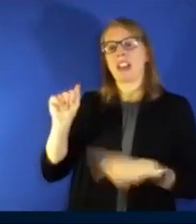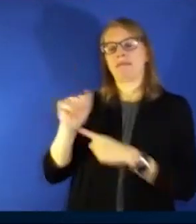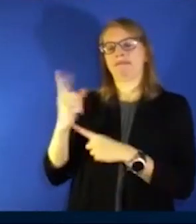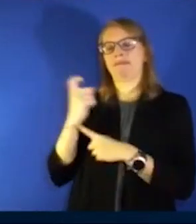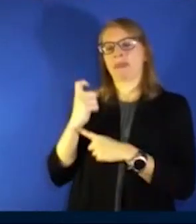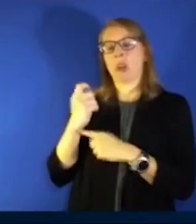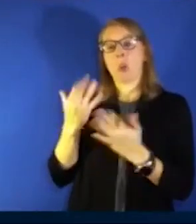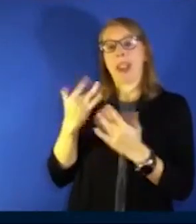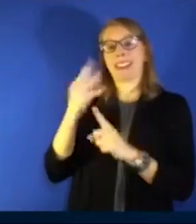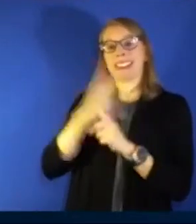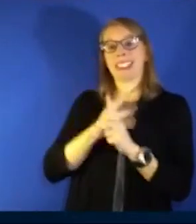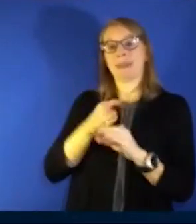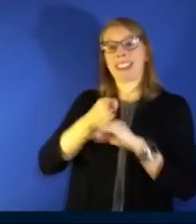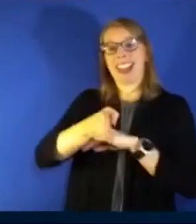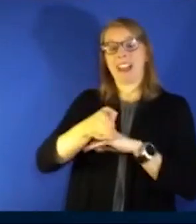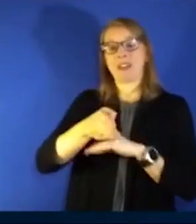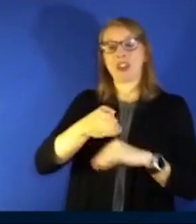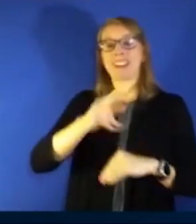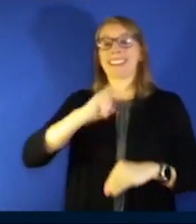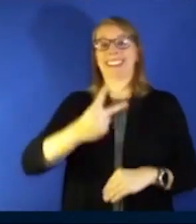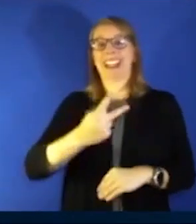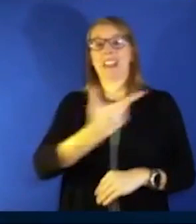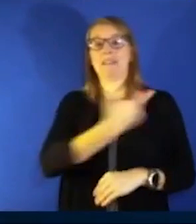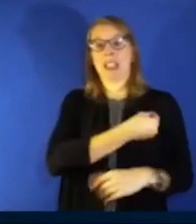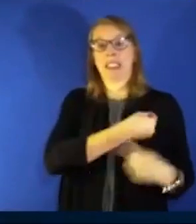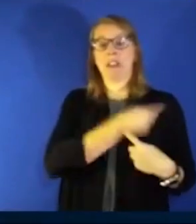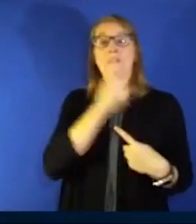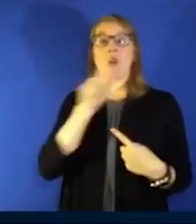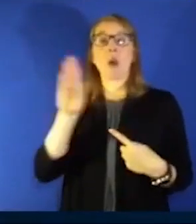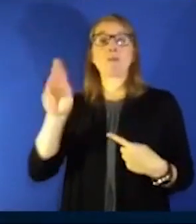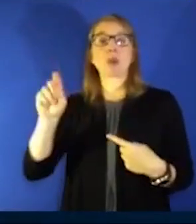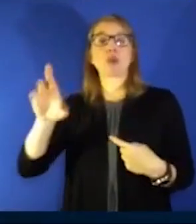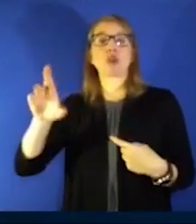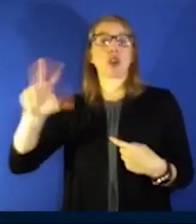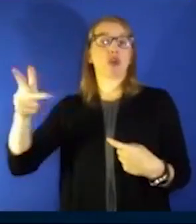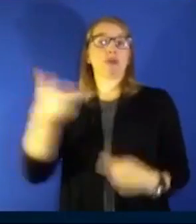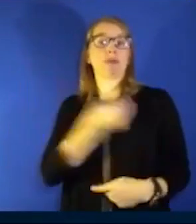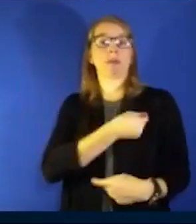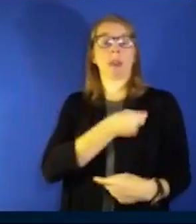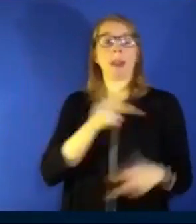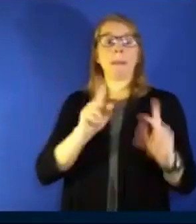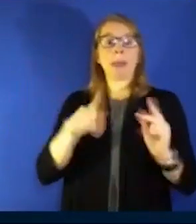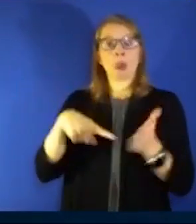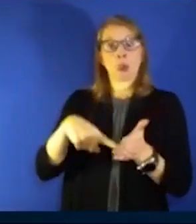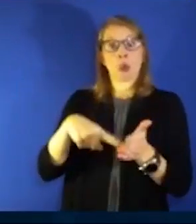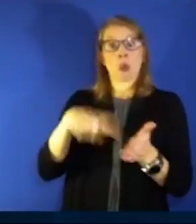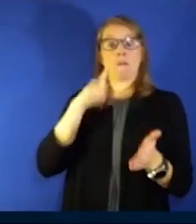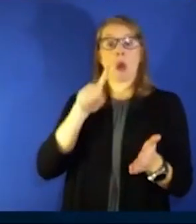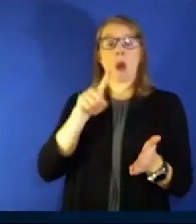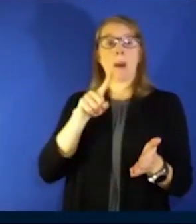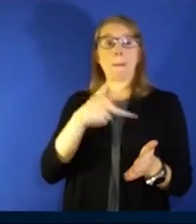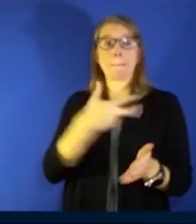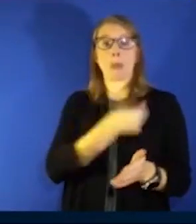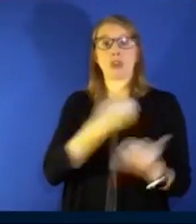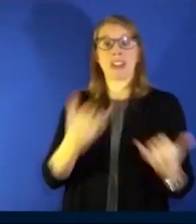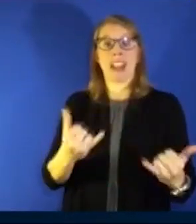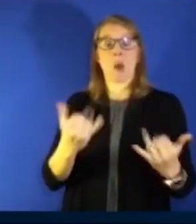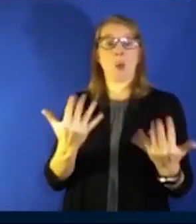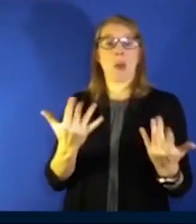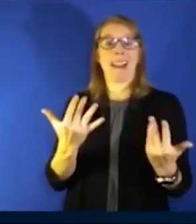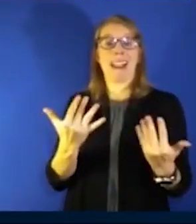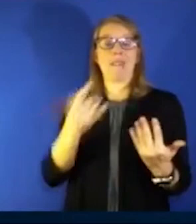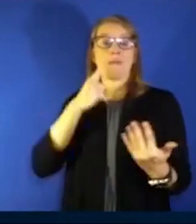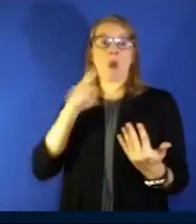months after the second vaccine for the booster, do you think people that are due for their booster now should just hold off on a booster until